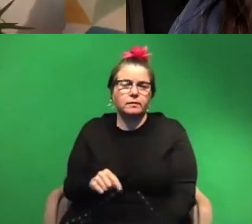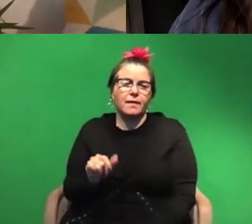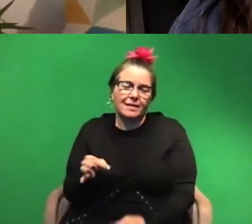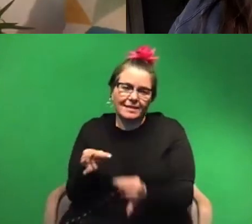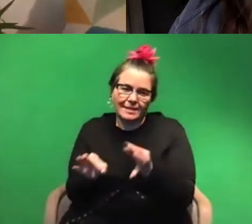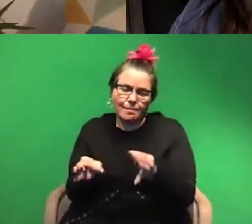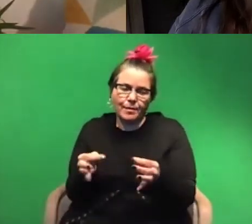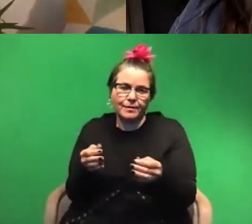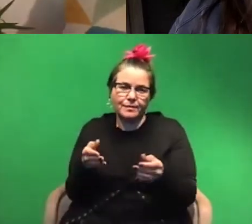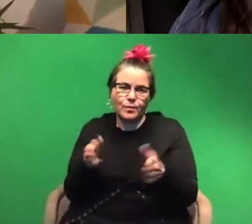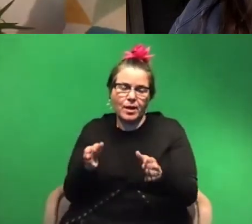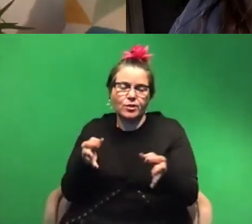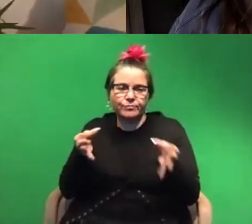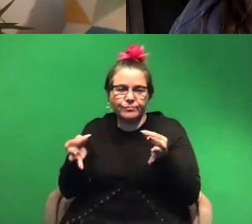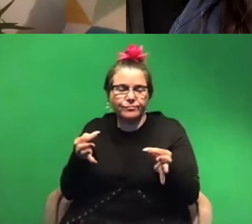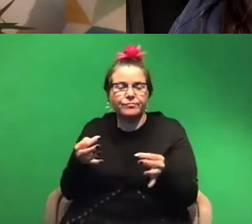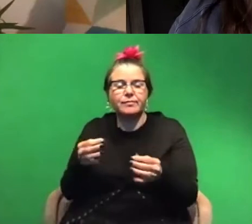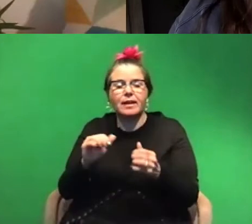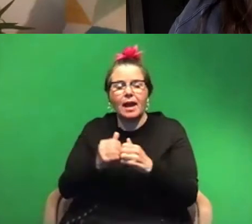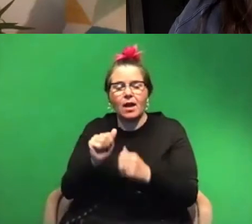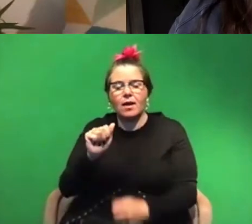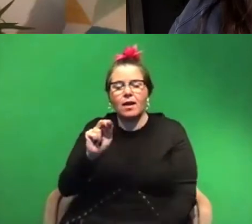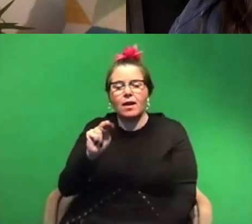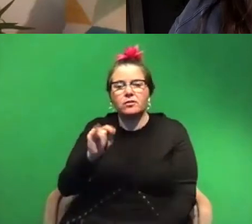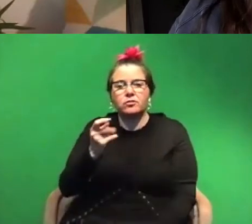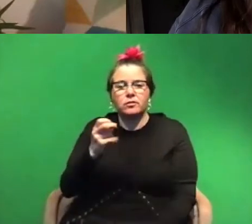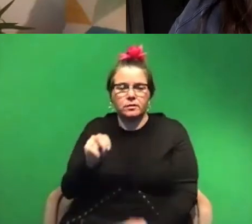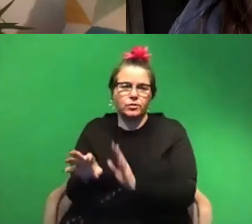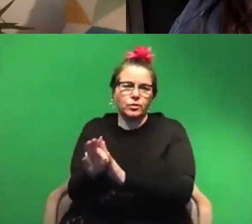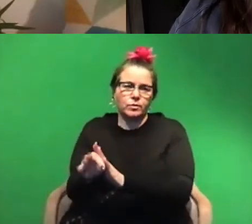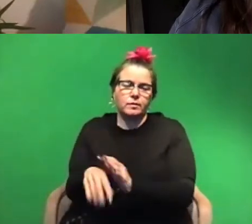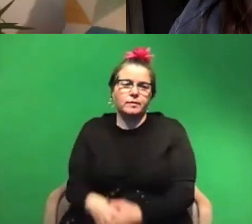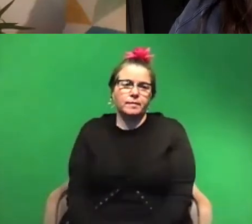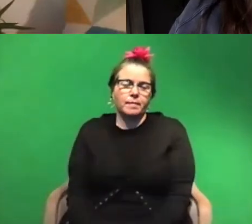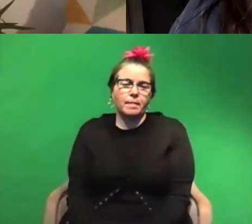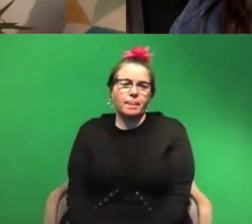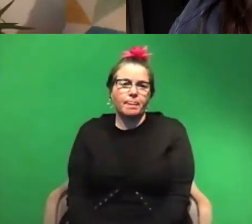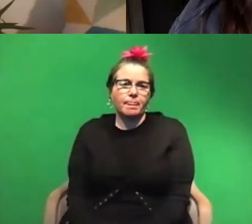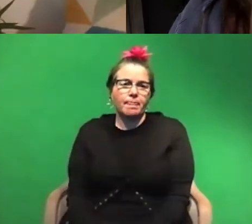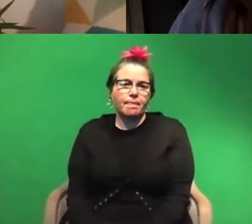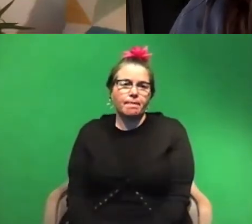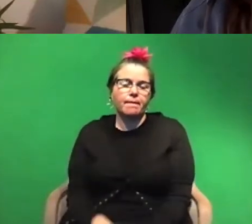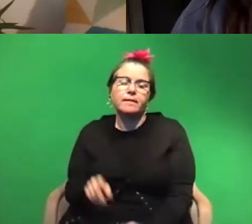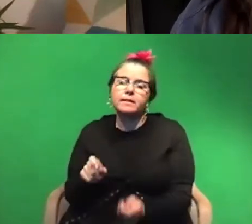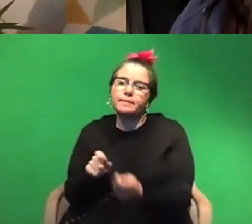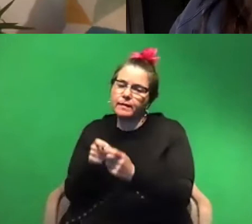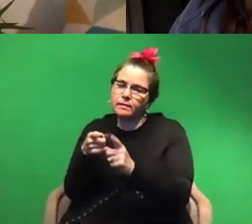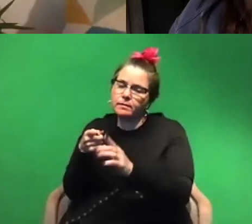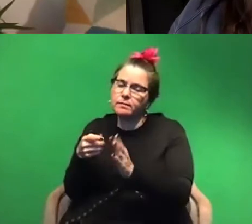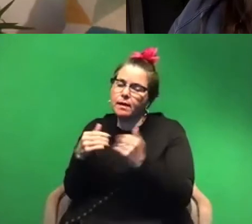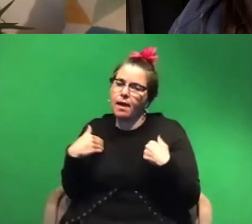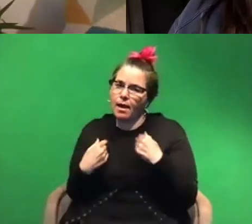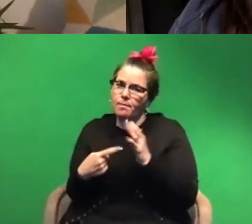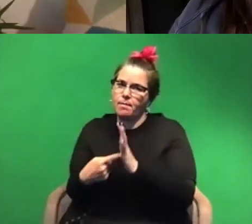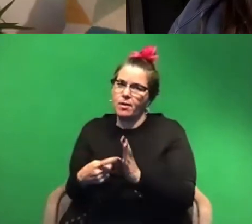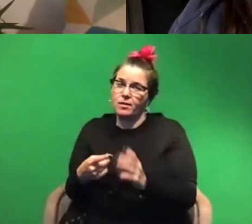of describing how an antigen is chosen at an animal model. Does